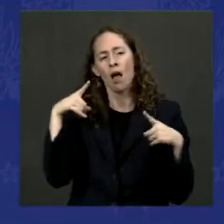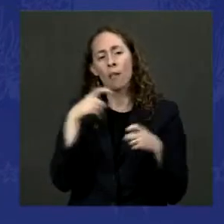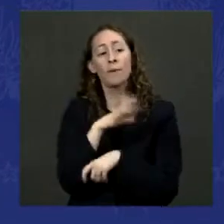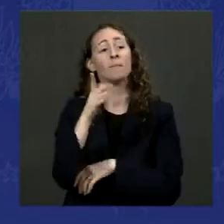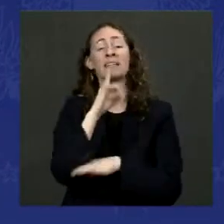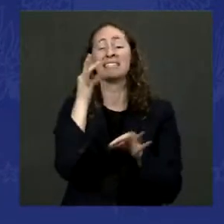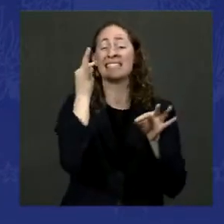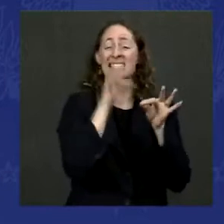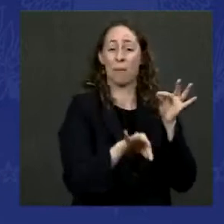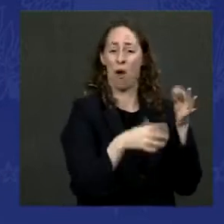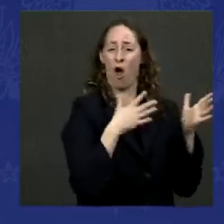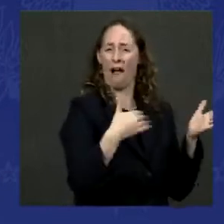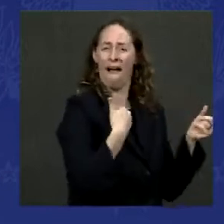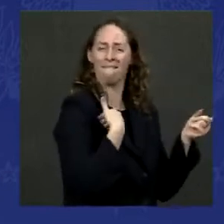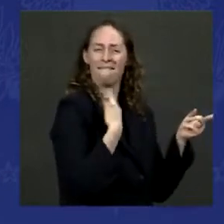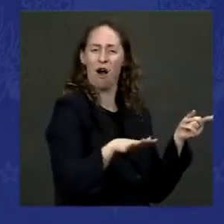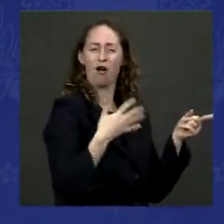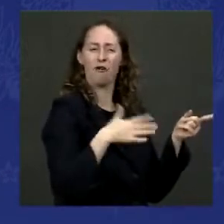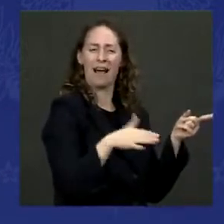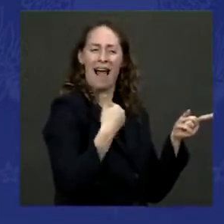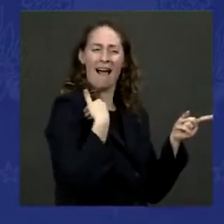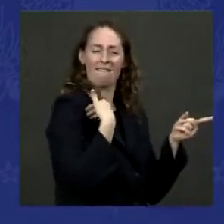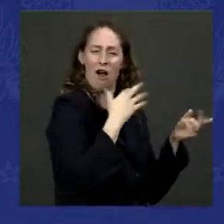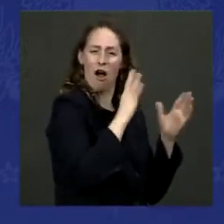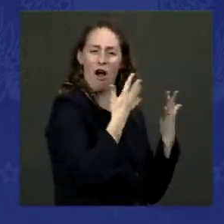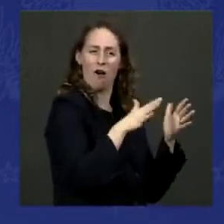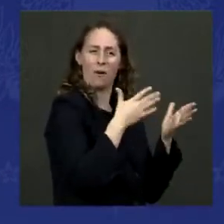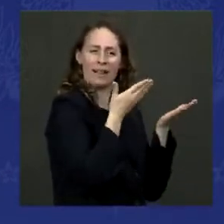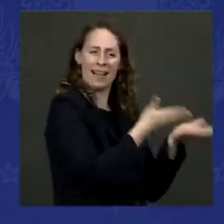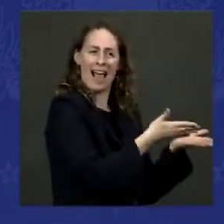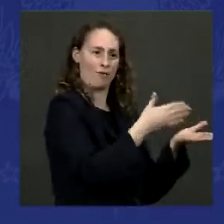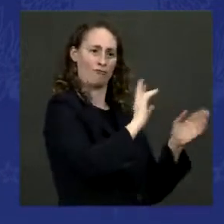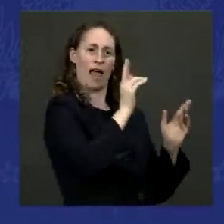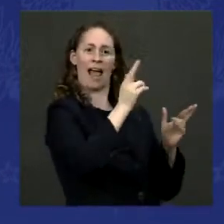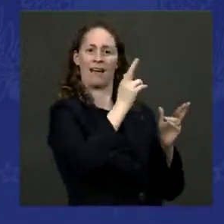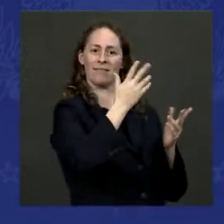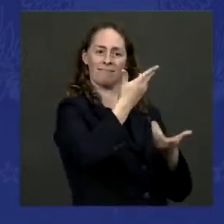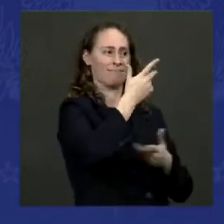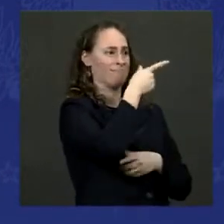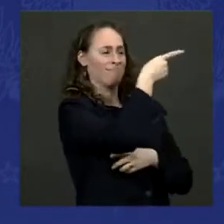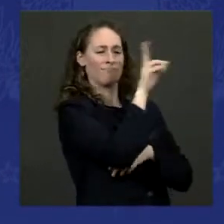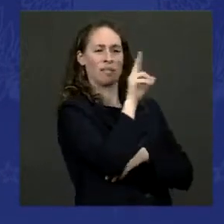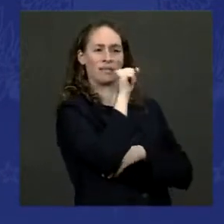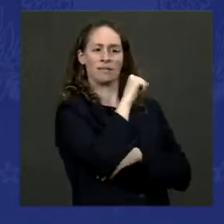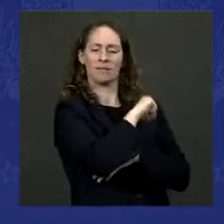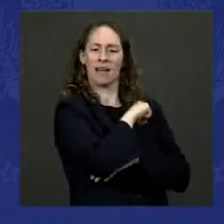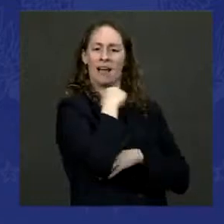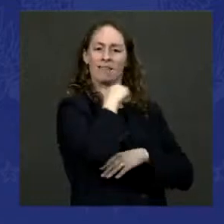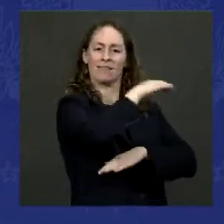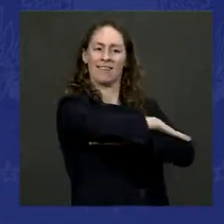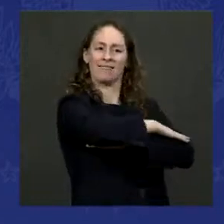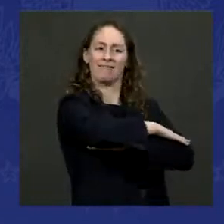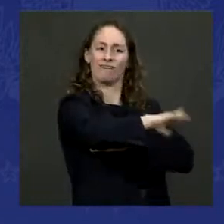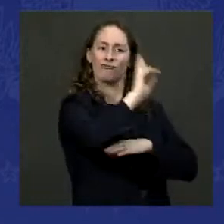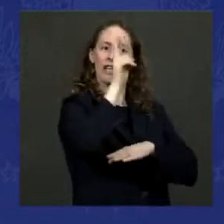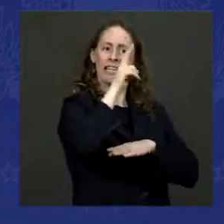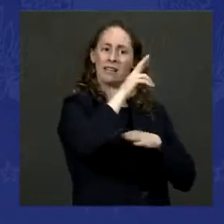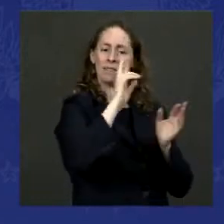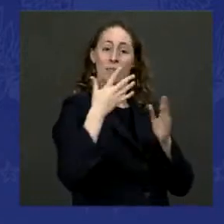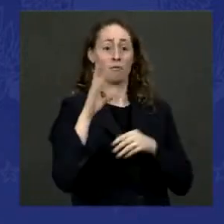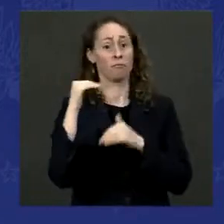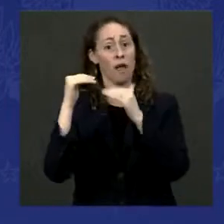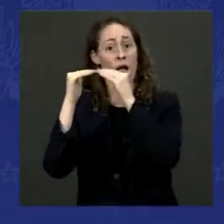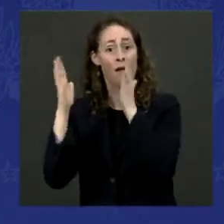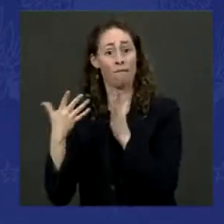there. Sitting at the desk in the United States Senate is a bill passed by the House